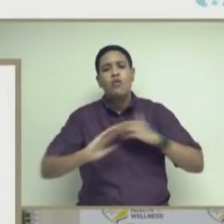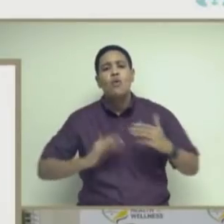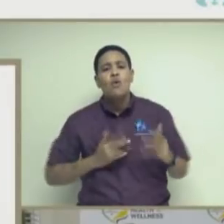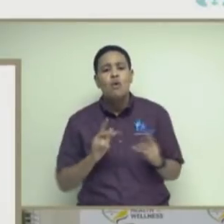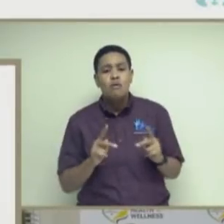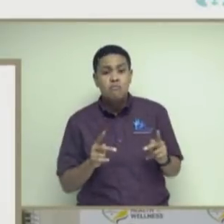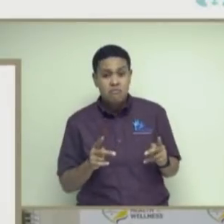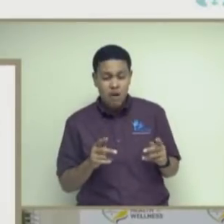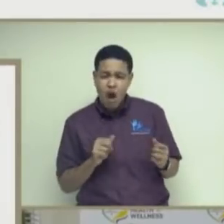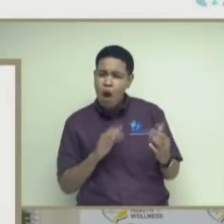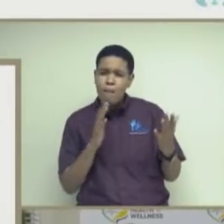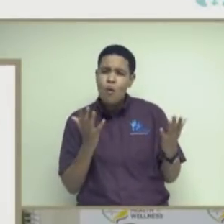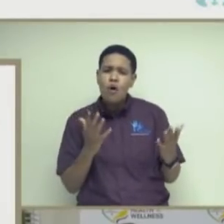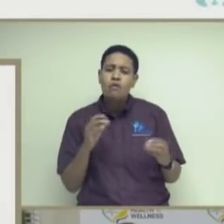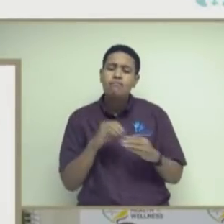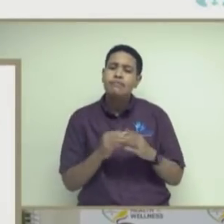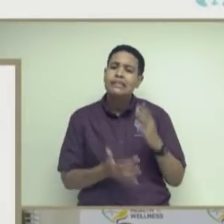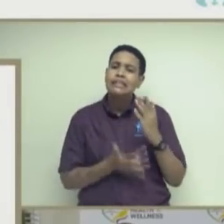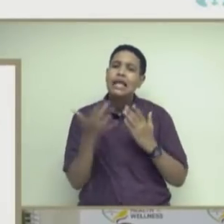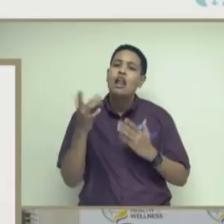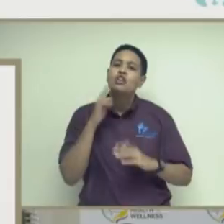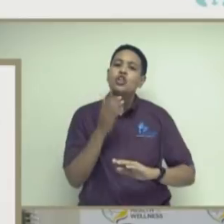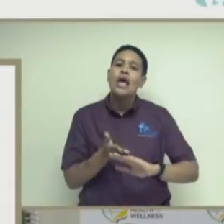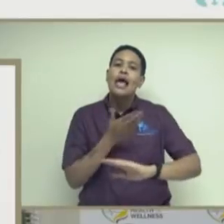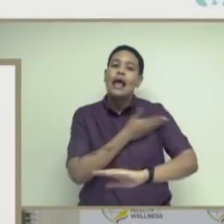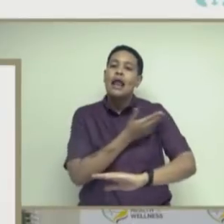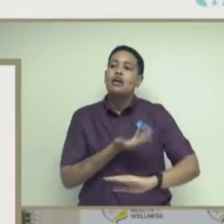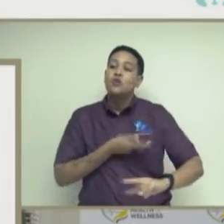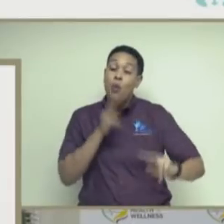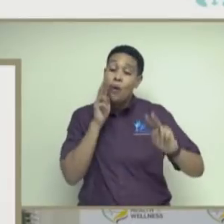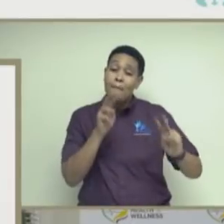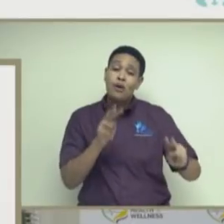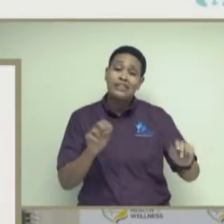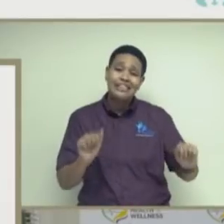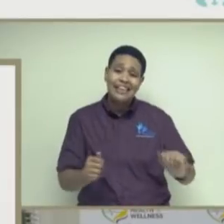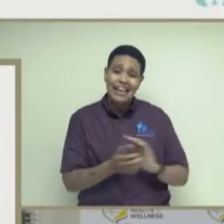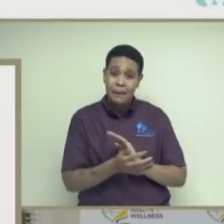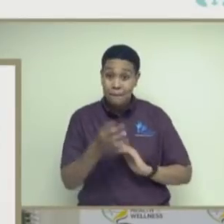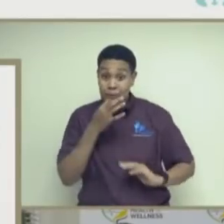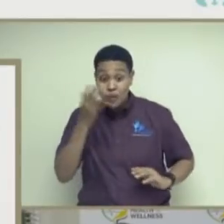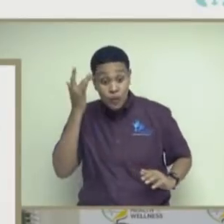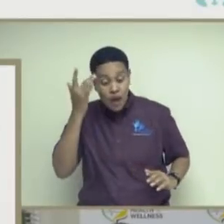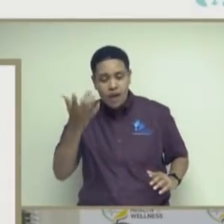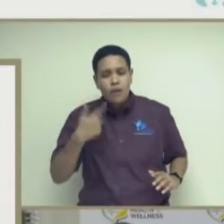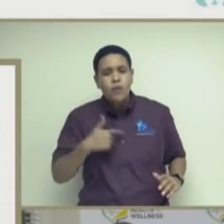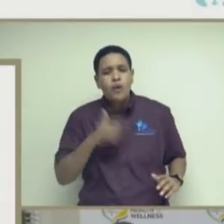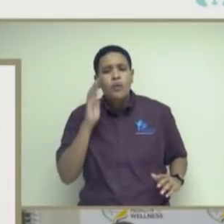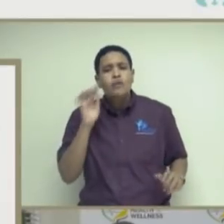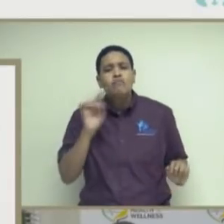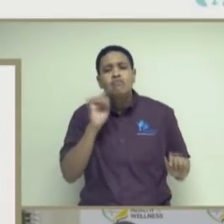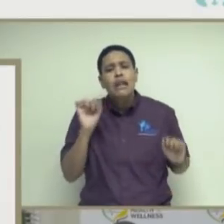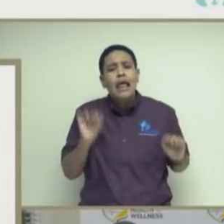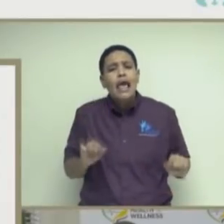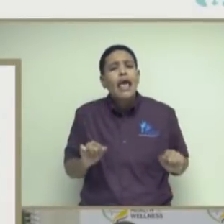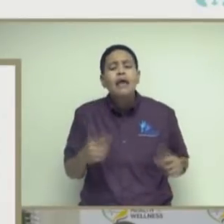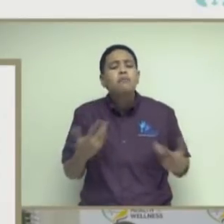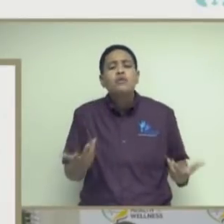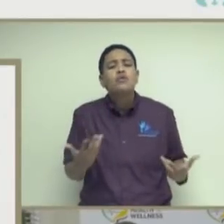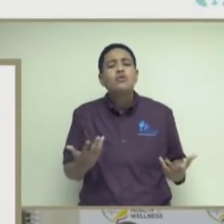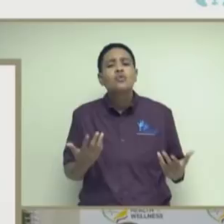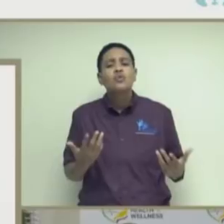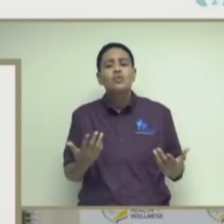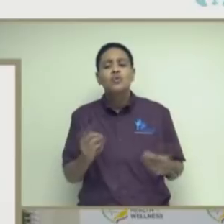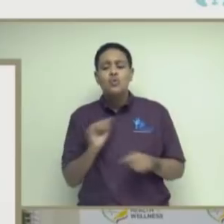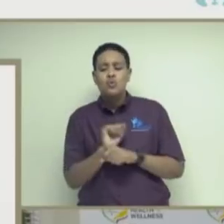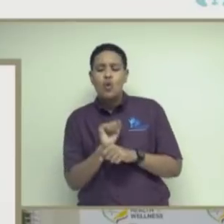of technology to enhance our monitoring capabilities so that we will be able to